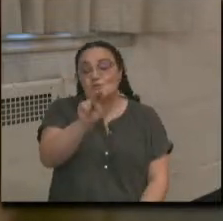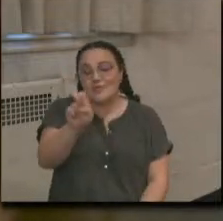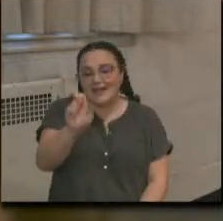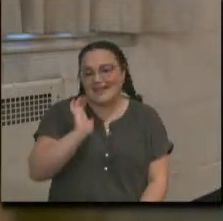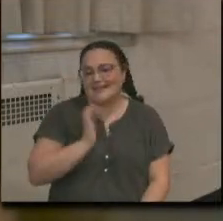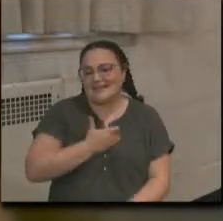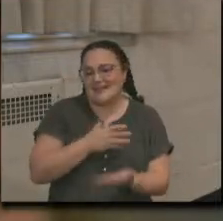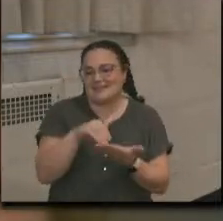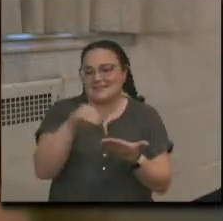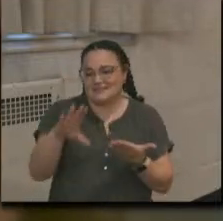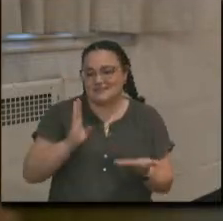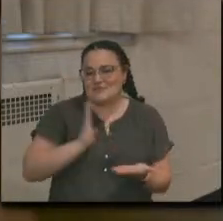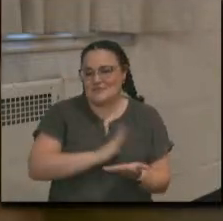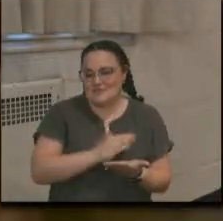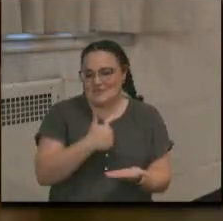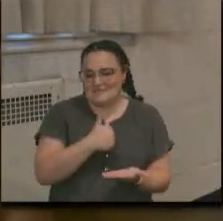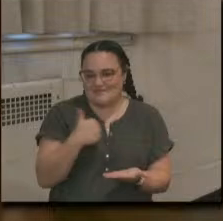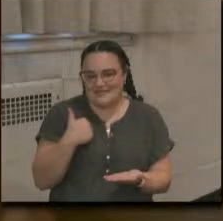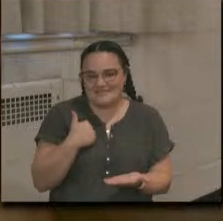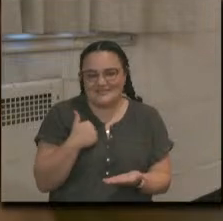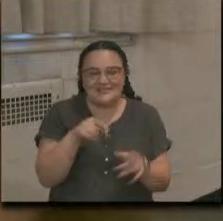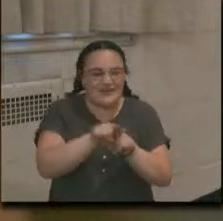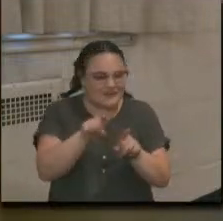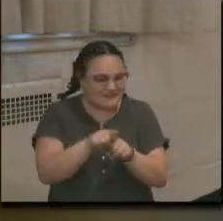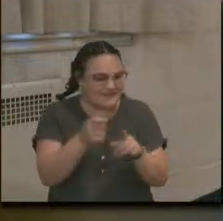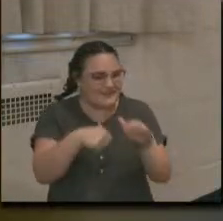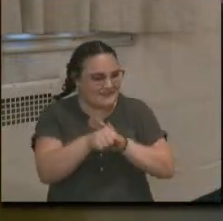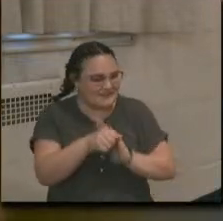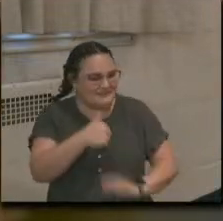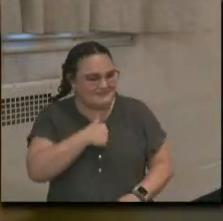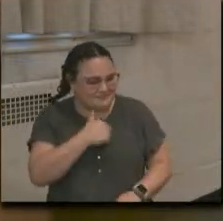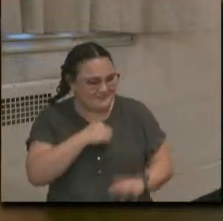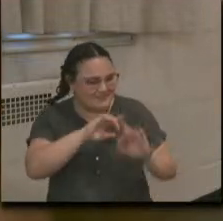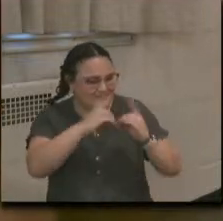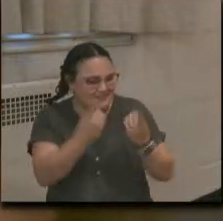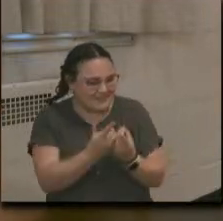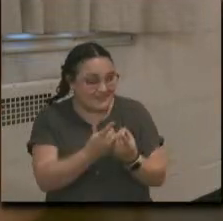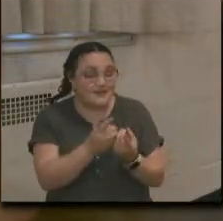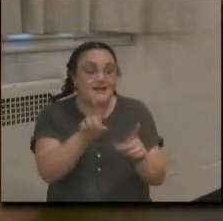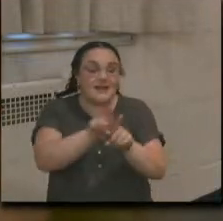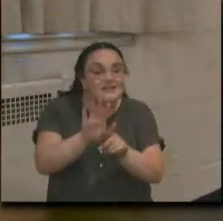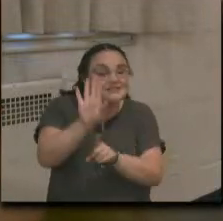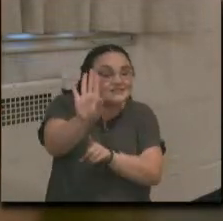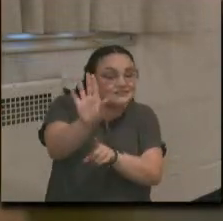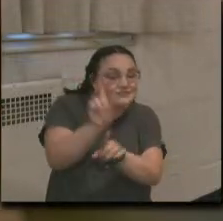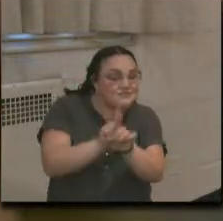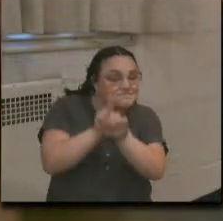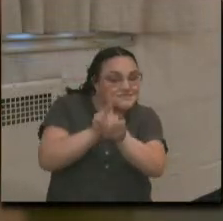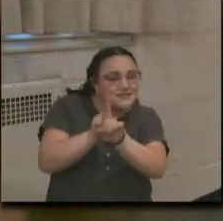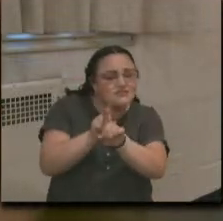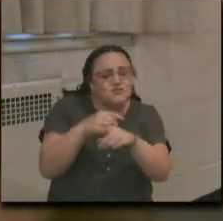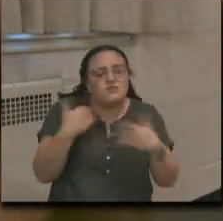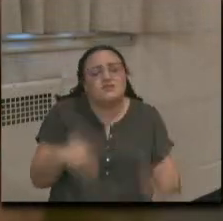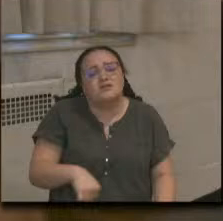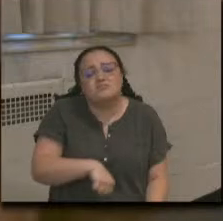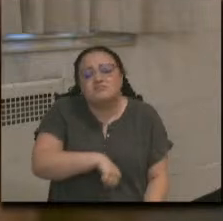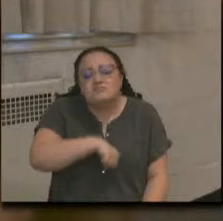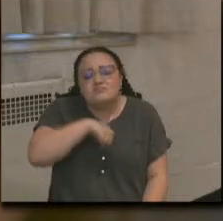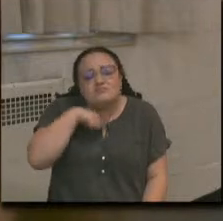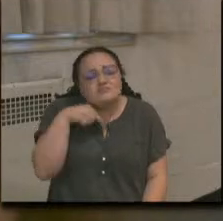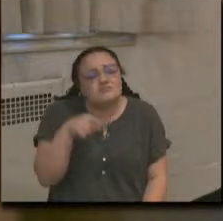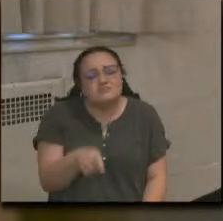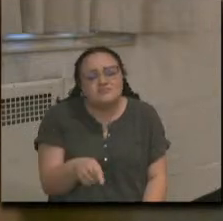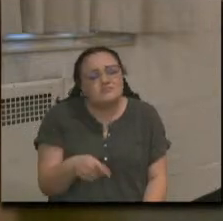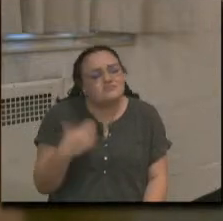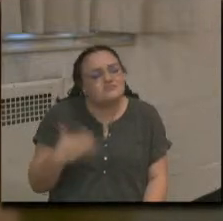our student board member, who is also my constituent, as your delegate. I am so proud of you. I